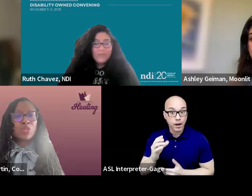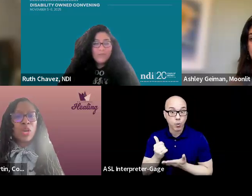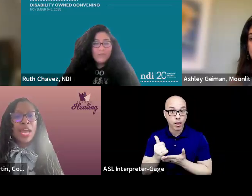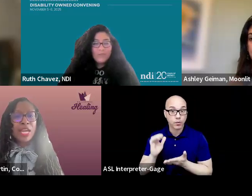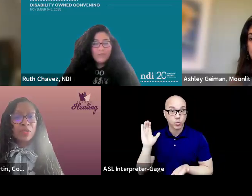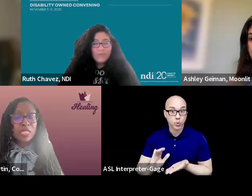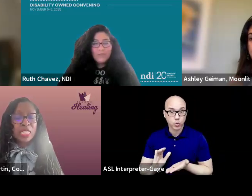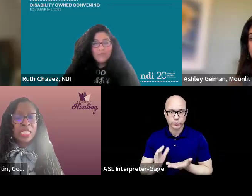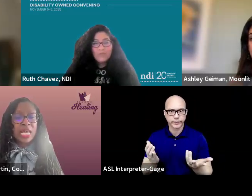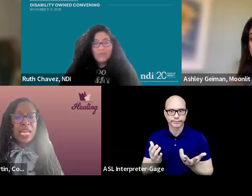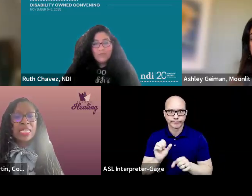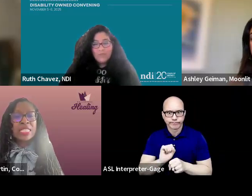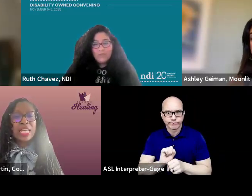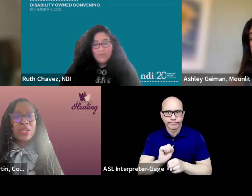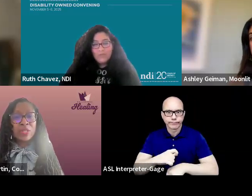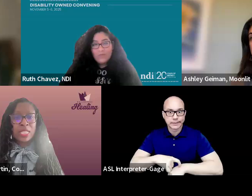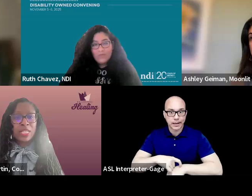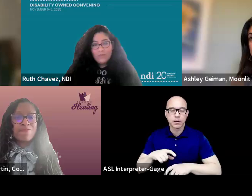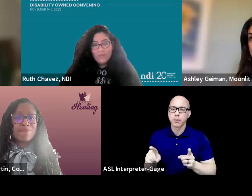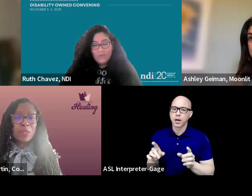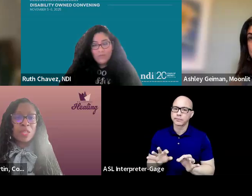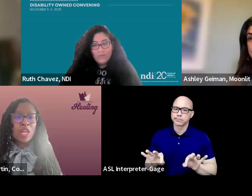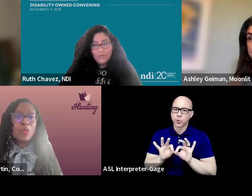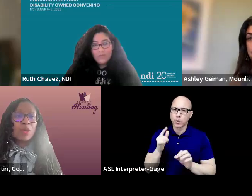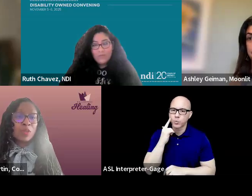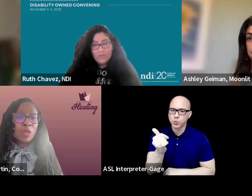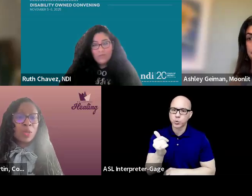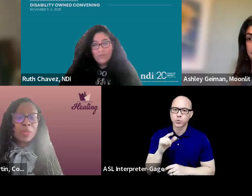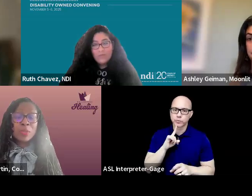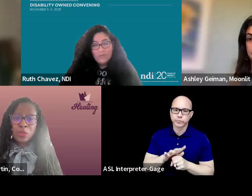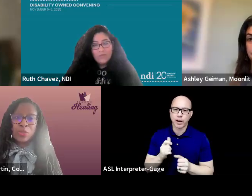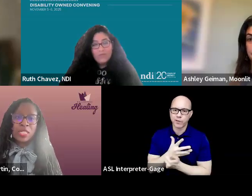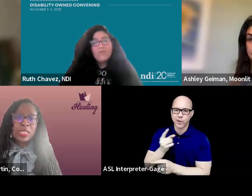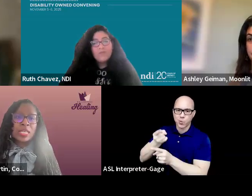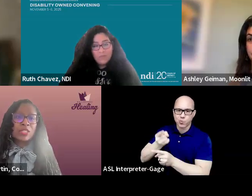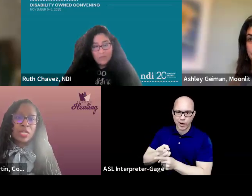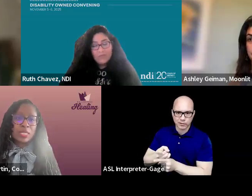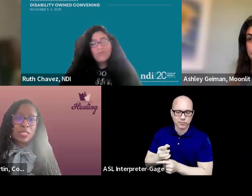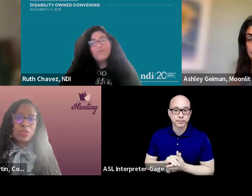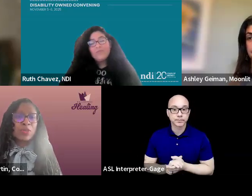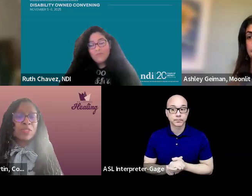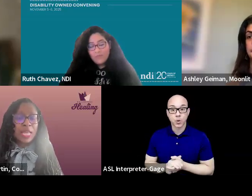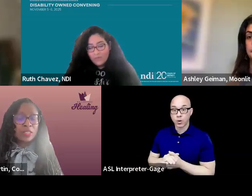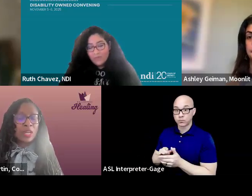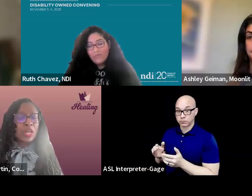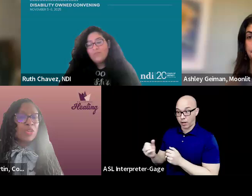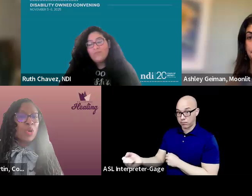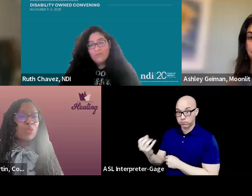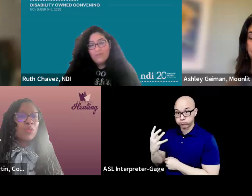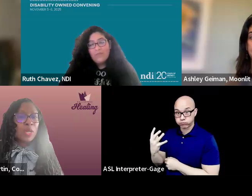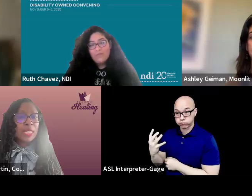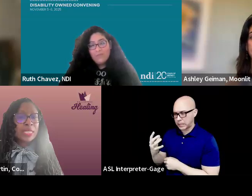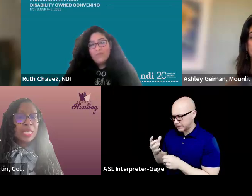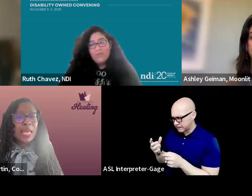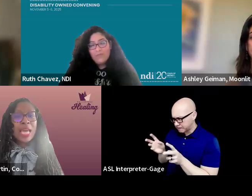to ensure accuracy and integrity. Review what it produces, adjust it to reflect